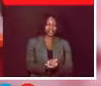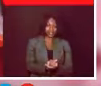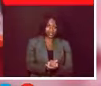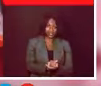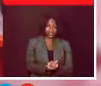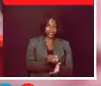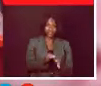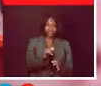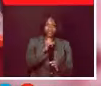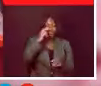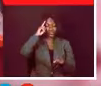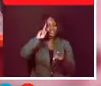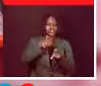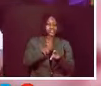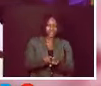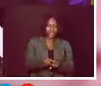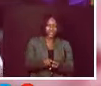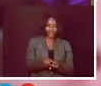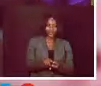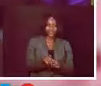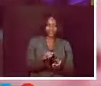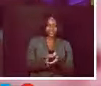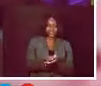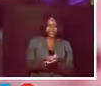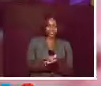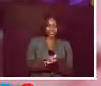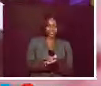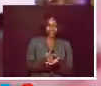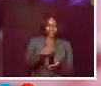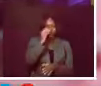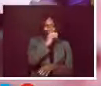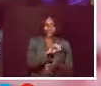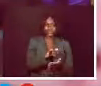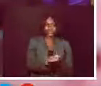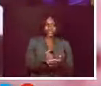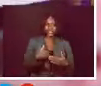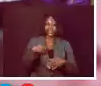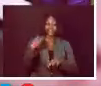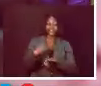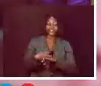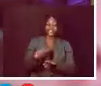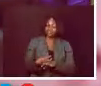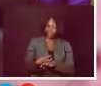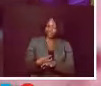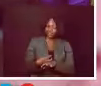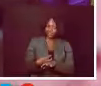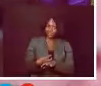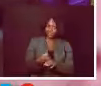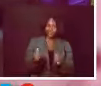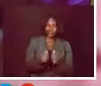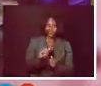If they are opposed to us moving the procedural motion, then we'll just stand it down. I think we had a challenge with the